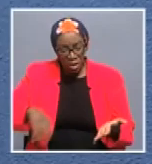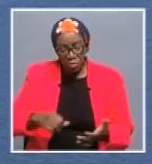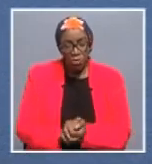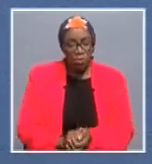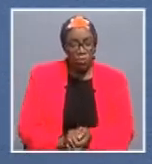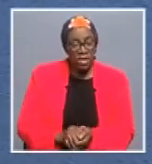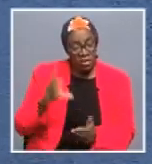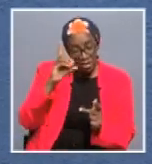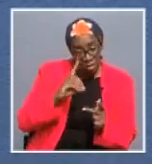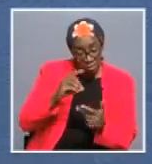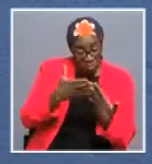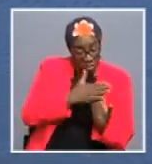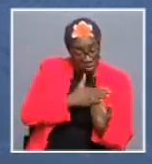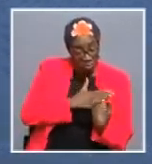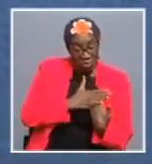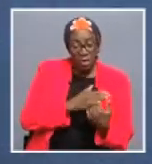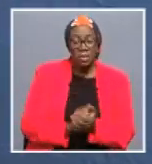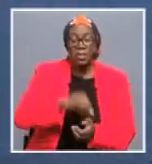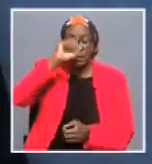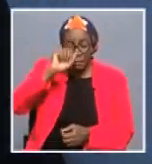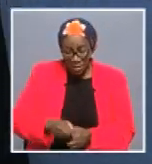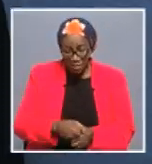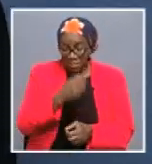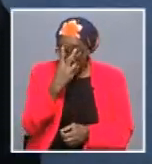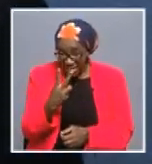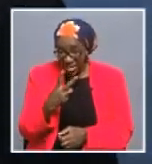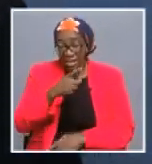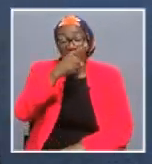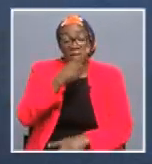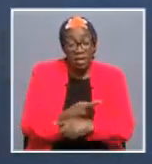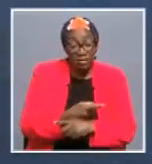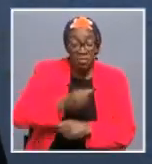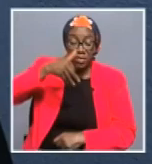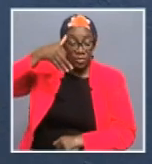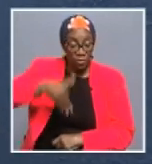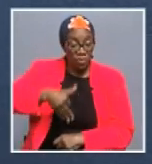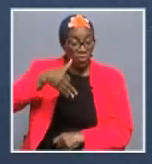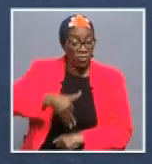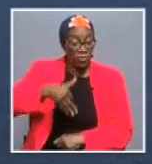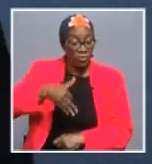regard should actually be seen as the government of the Republic of Namibia